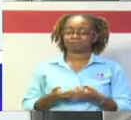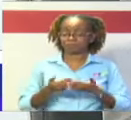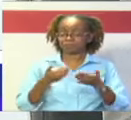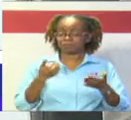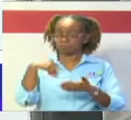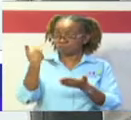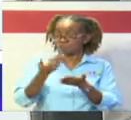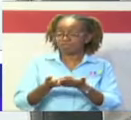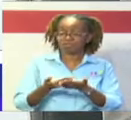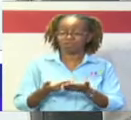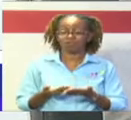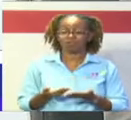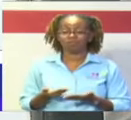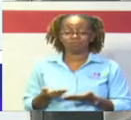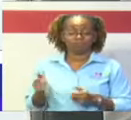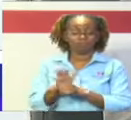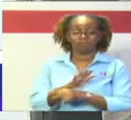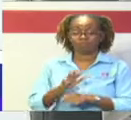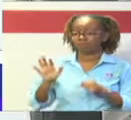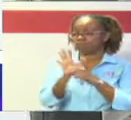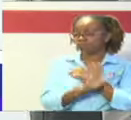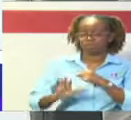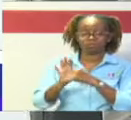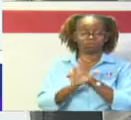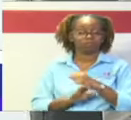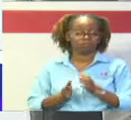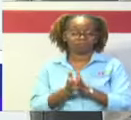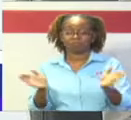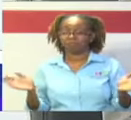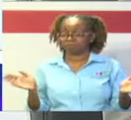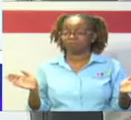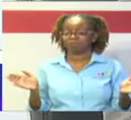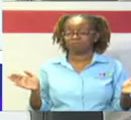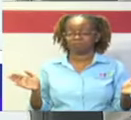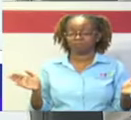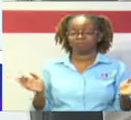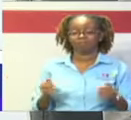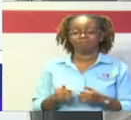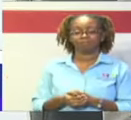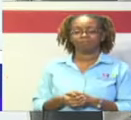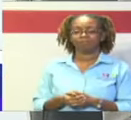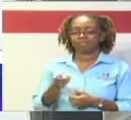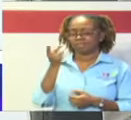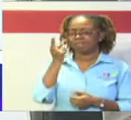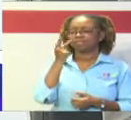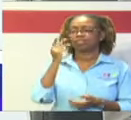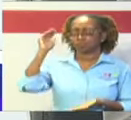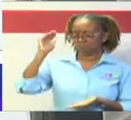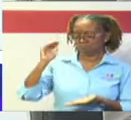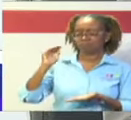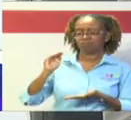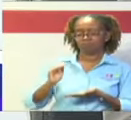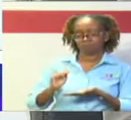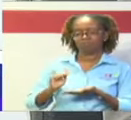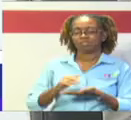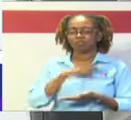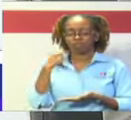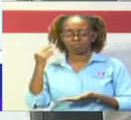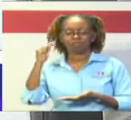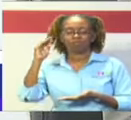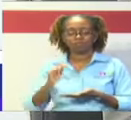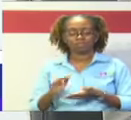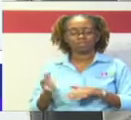of vaccination in reducing the risk of severe illness, in reducing the risk of death, in reducing the risk